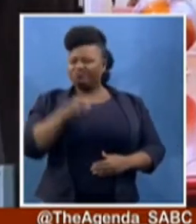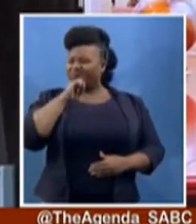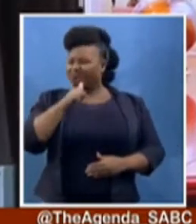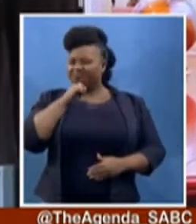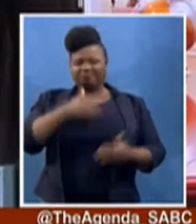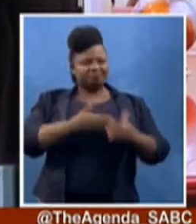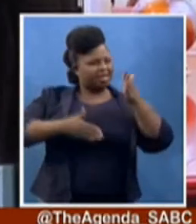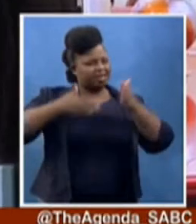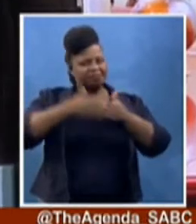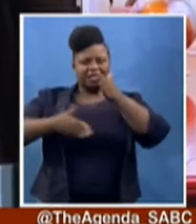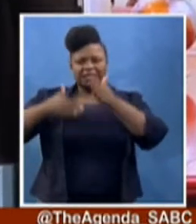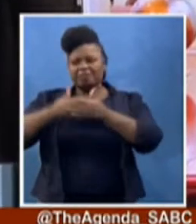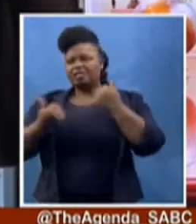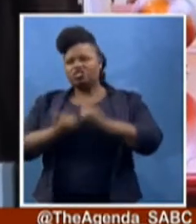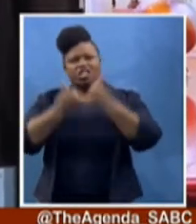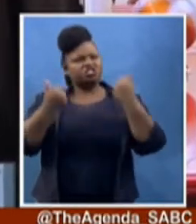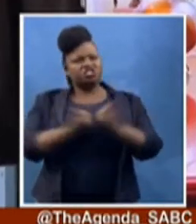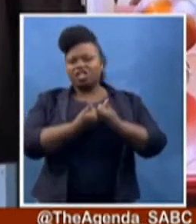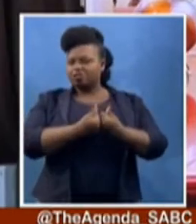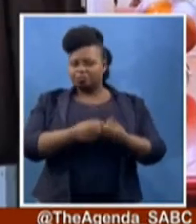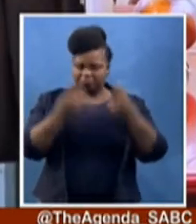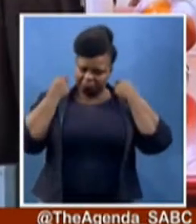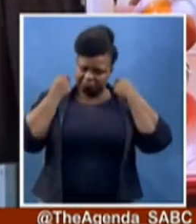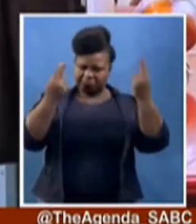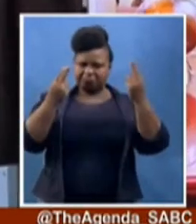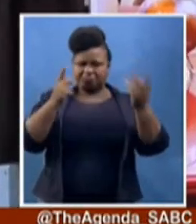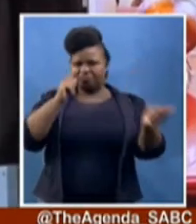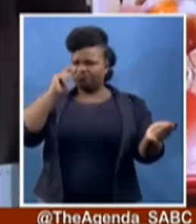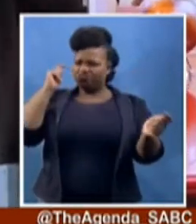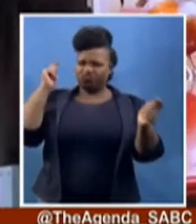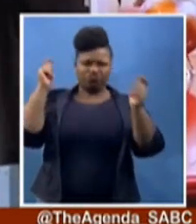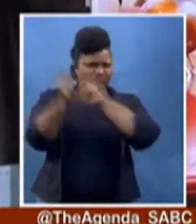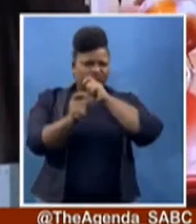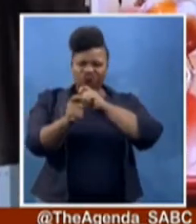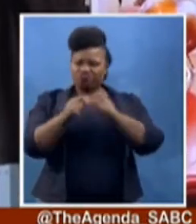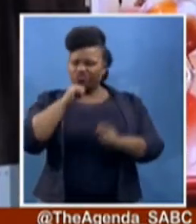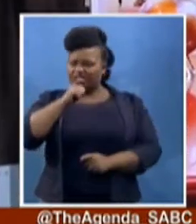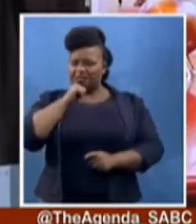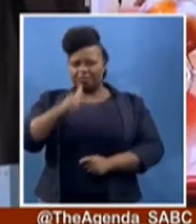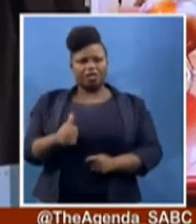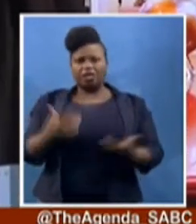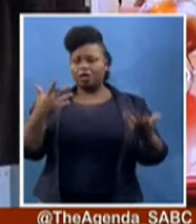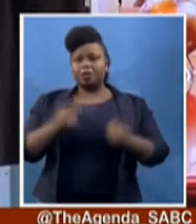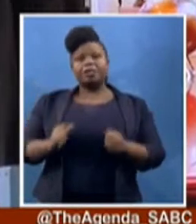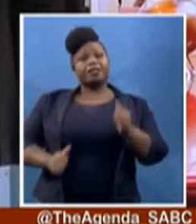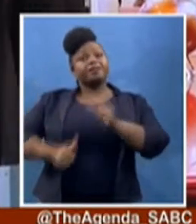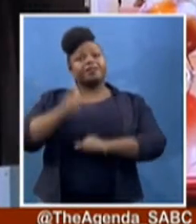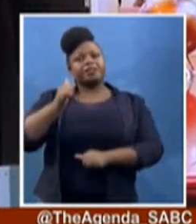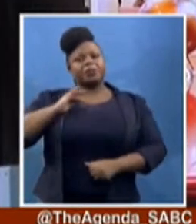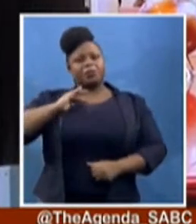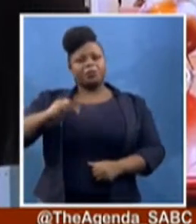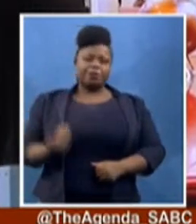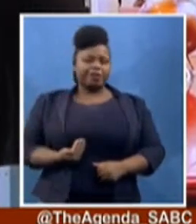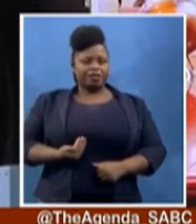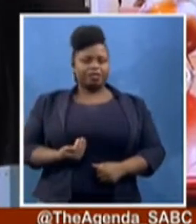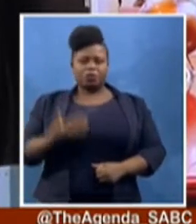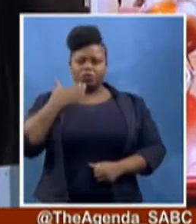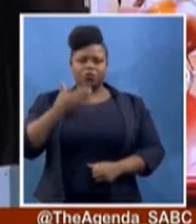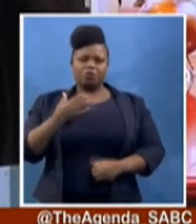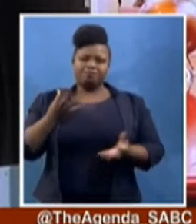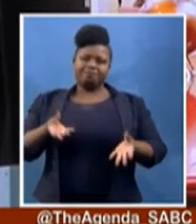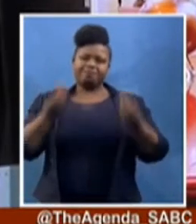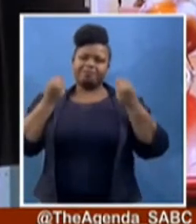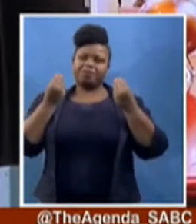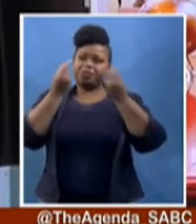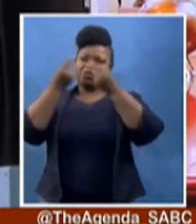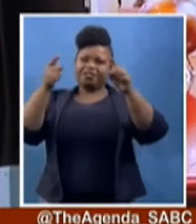her gender and race and become the first woman in her nation to receive a university degree at